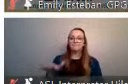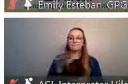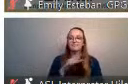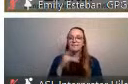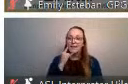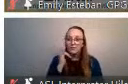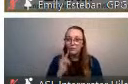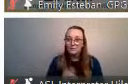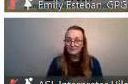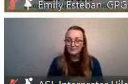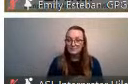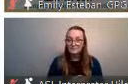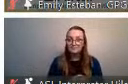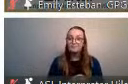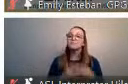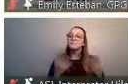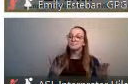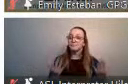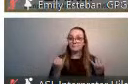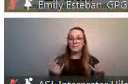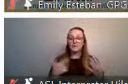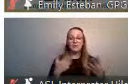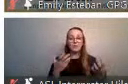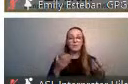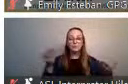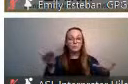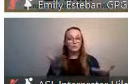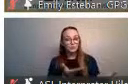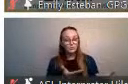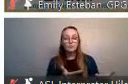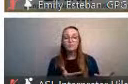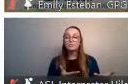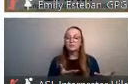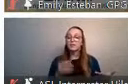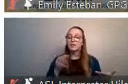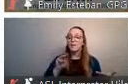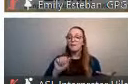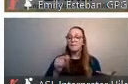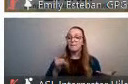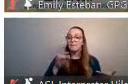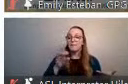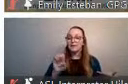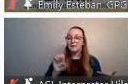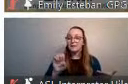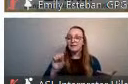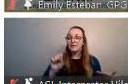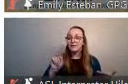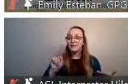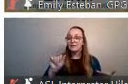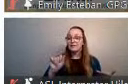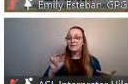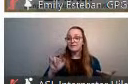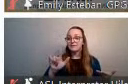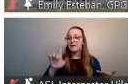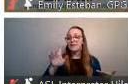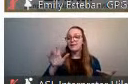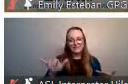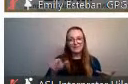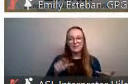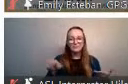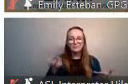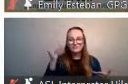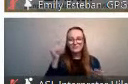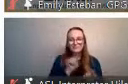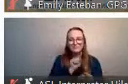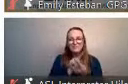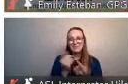With that, I'd like to introduce my colleague, Maggie Stakely, who you all know from previous meetings, who will turn the focus